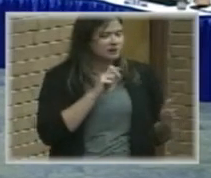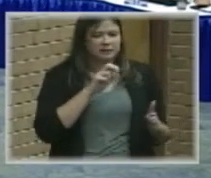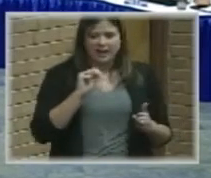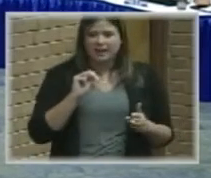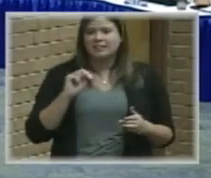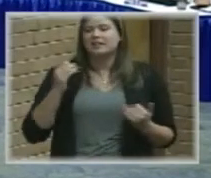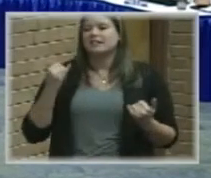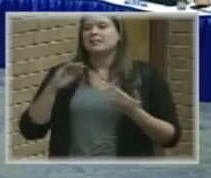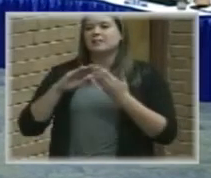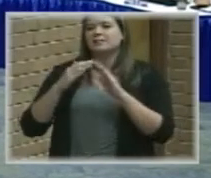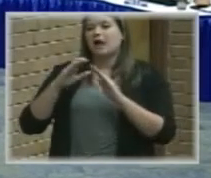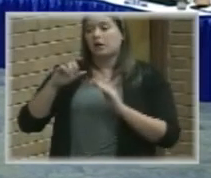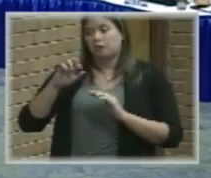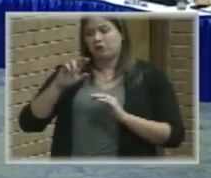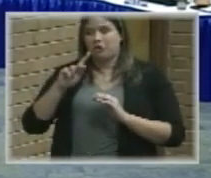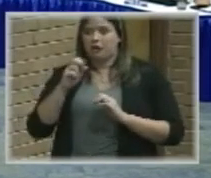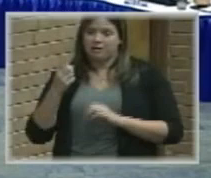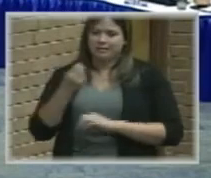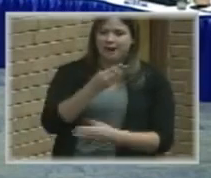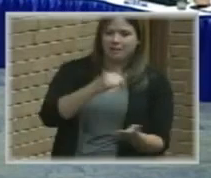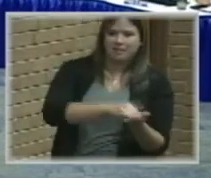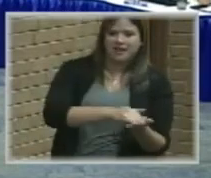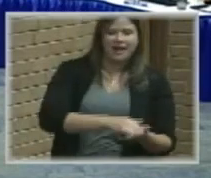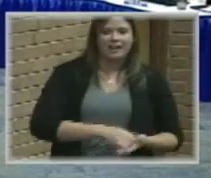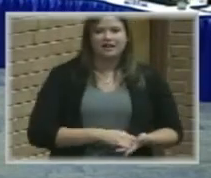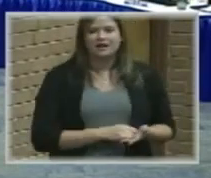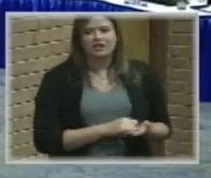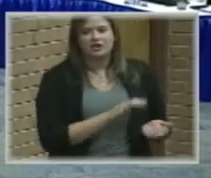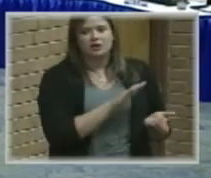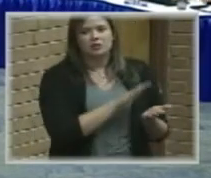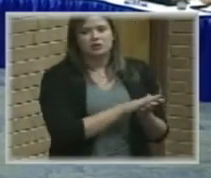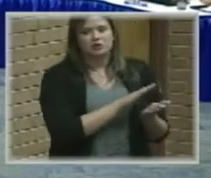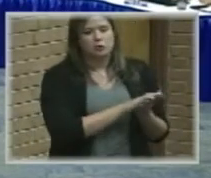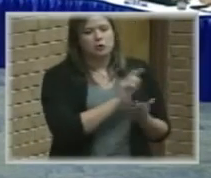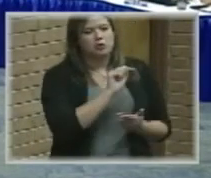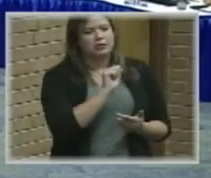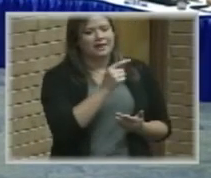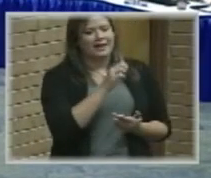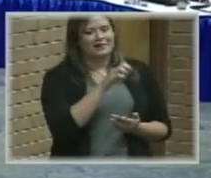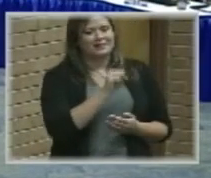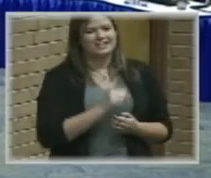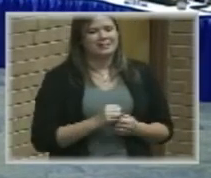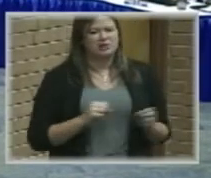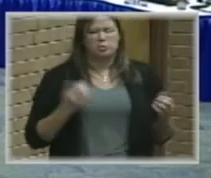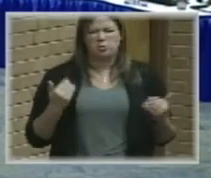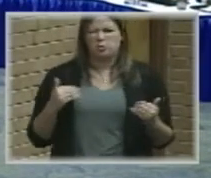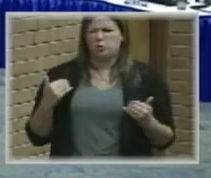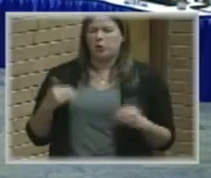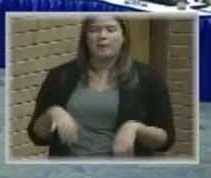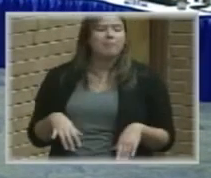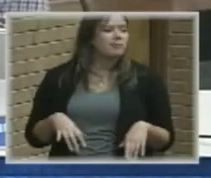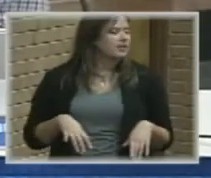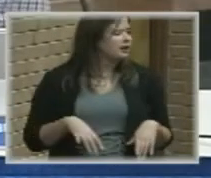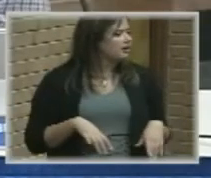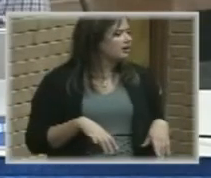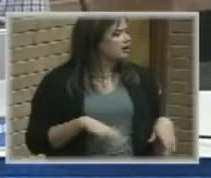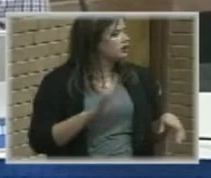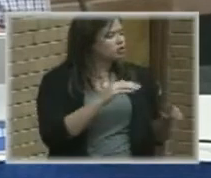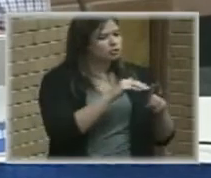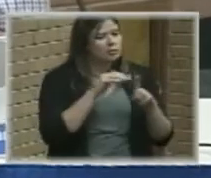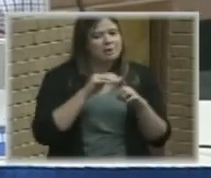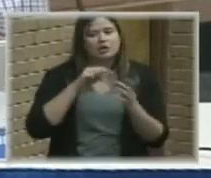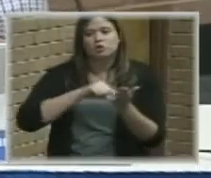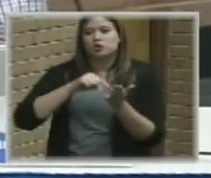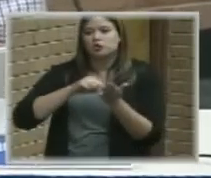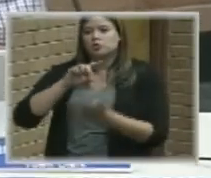School taxes. Bingo. No, just a reminder that the due date